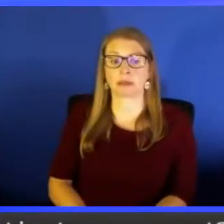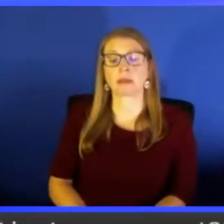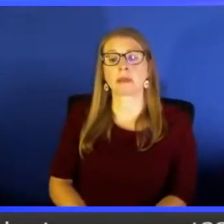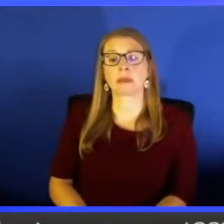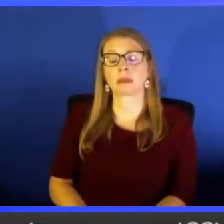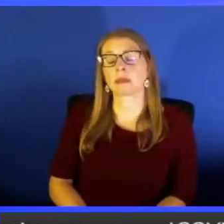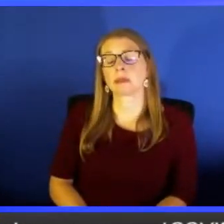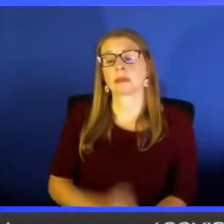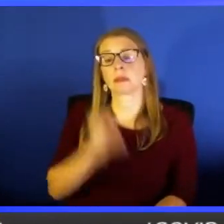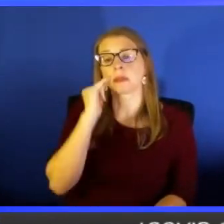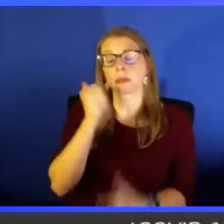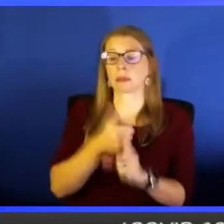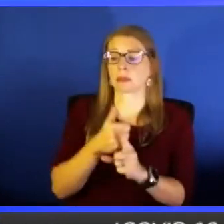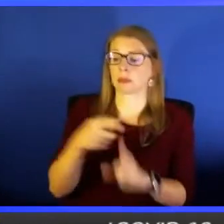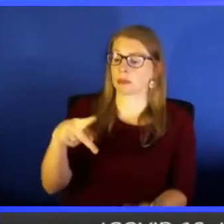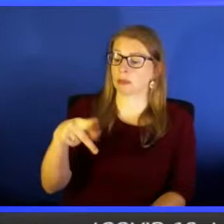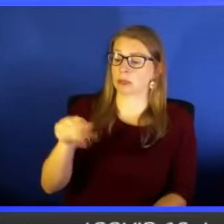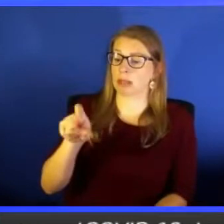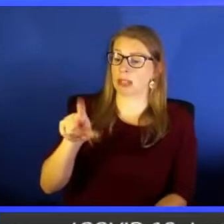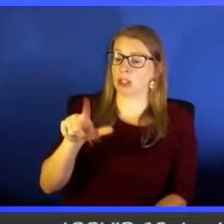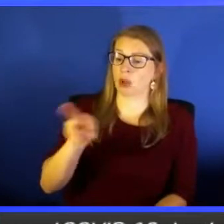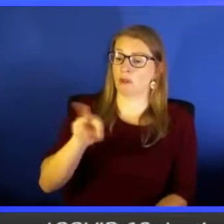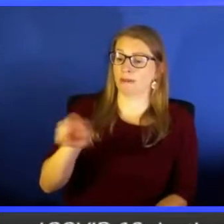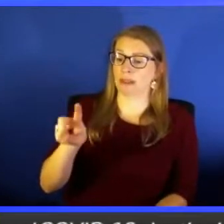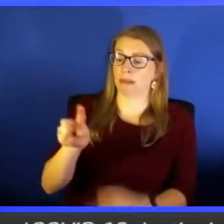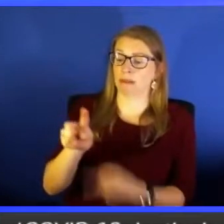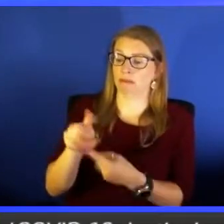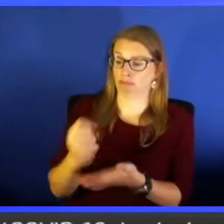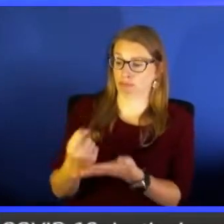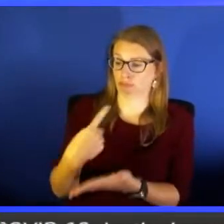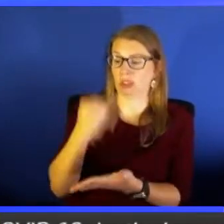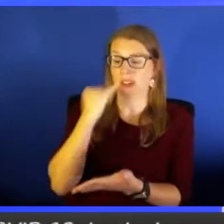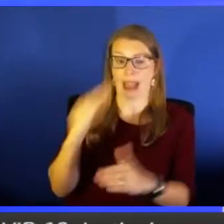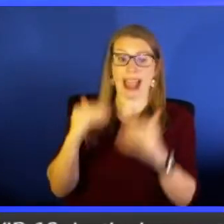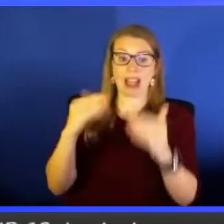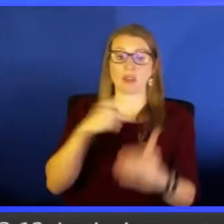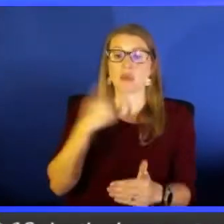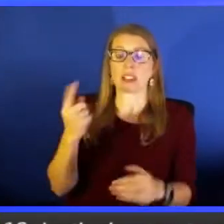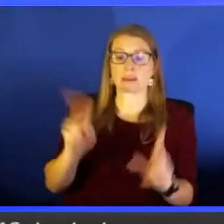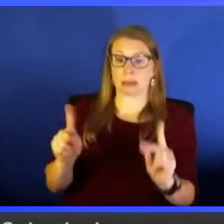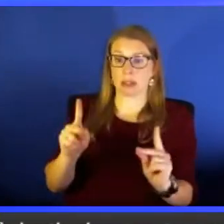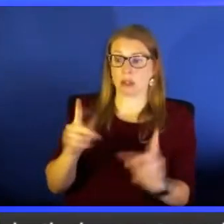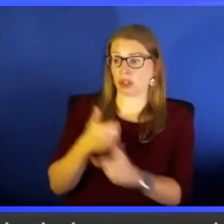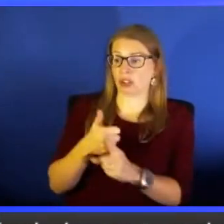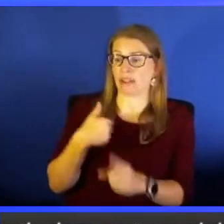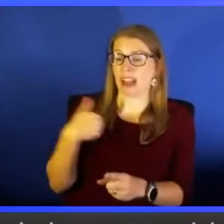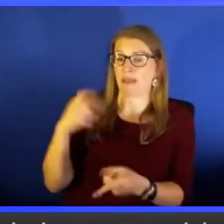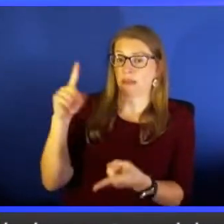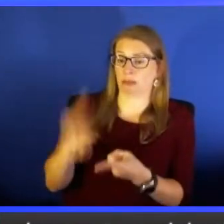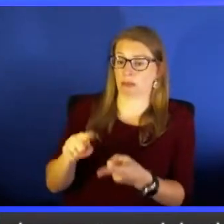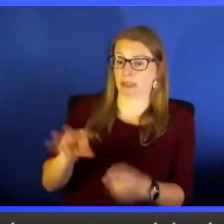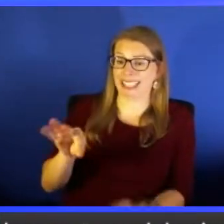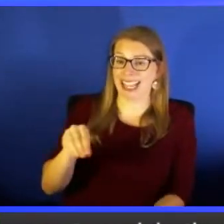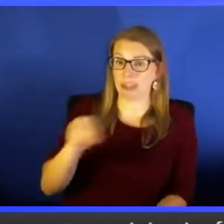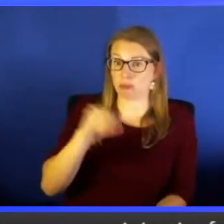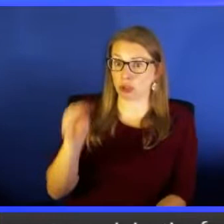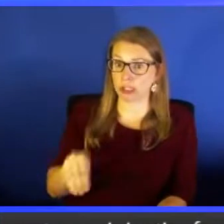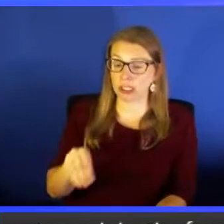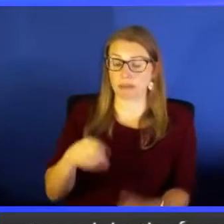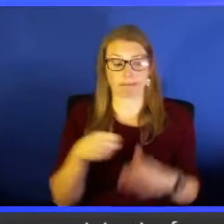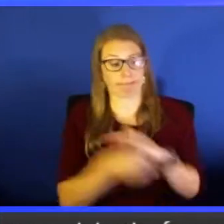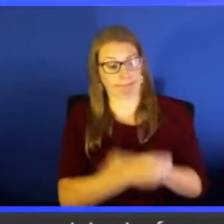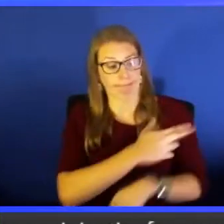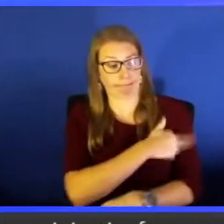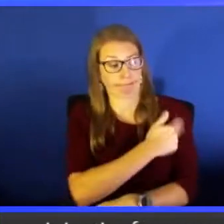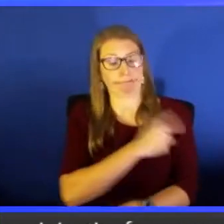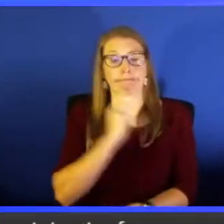then get Paxlovid, especially if you are one of those high-risk people, you have another reduction of about 90% of going to the hospital and severe